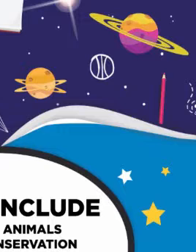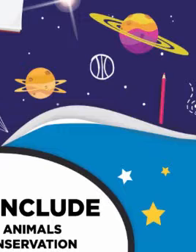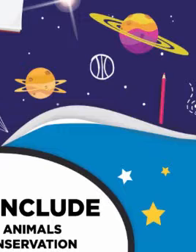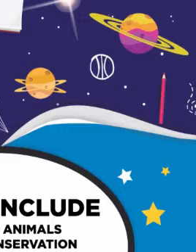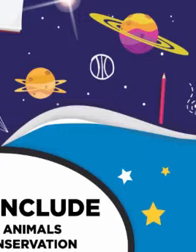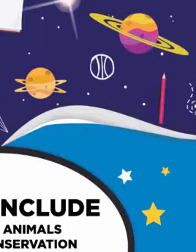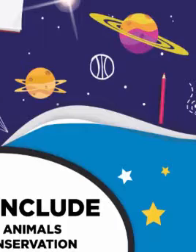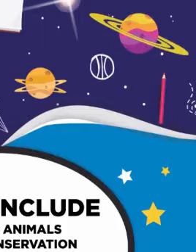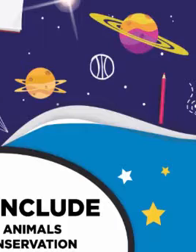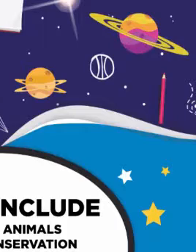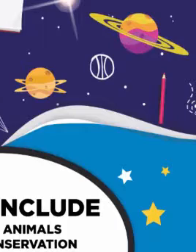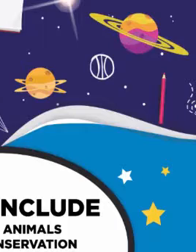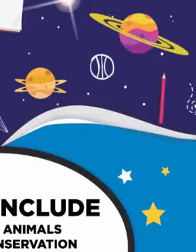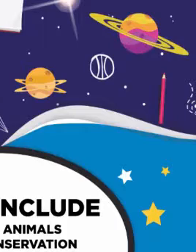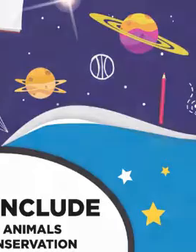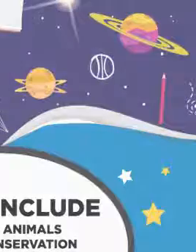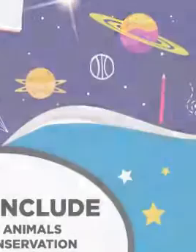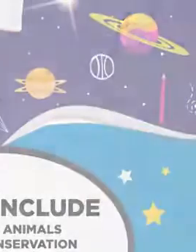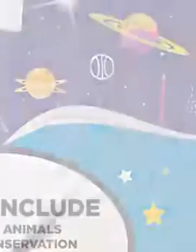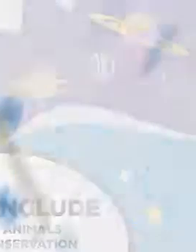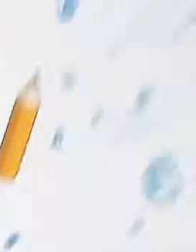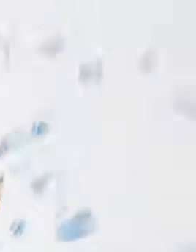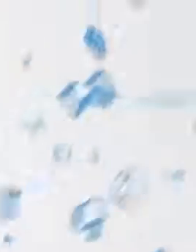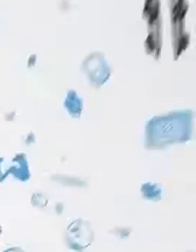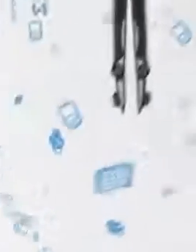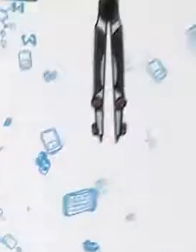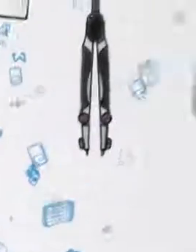distribute countrywide in over 10 different languages.